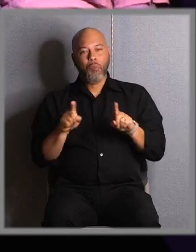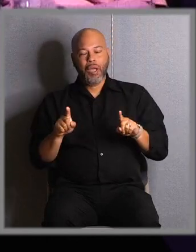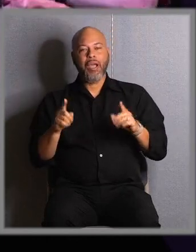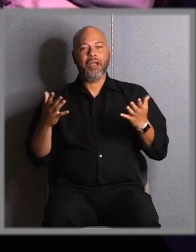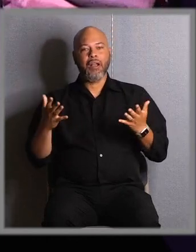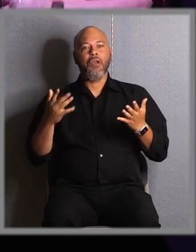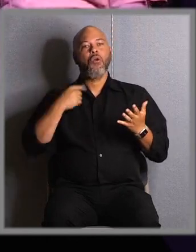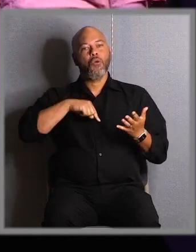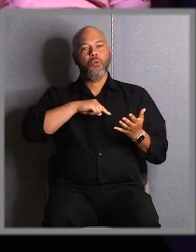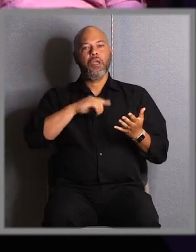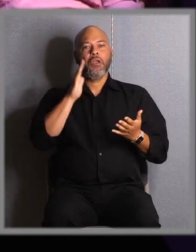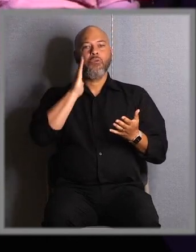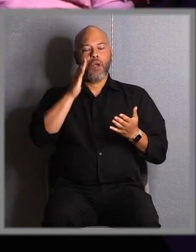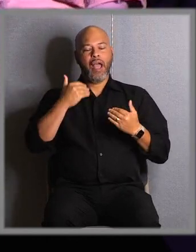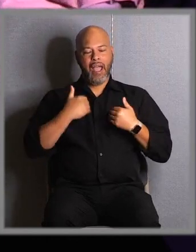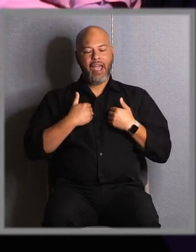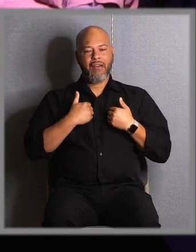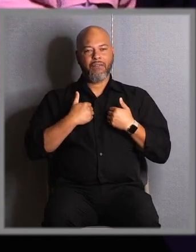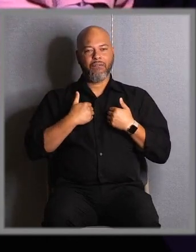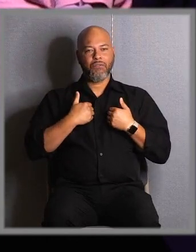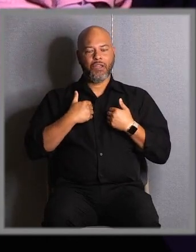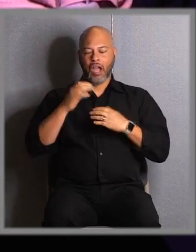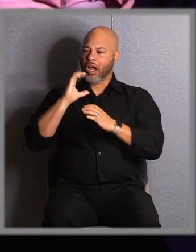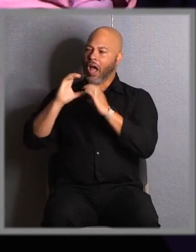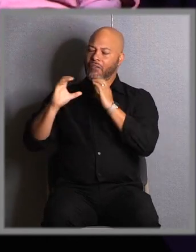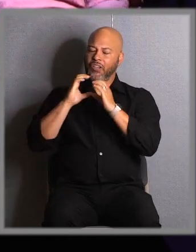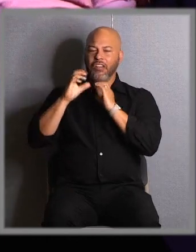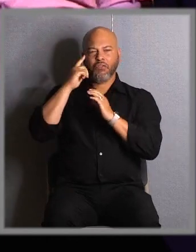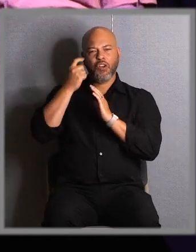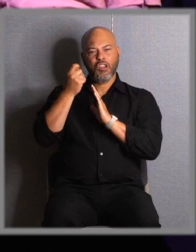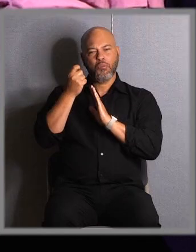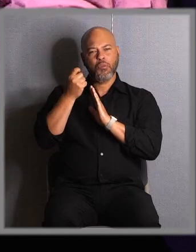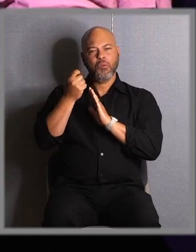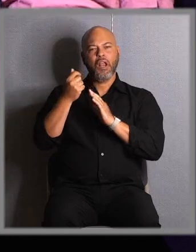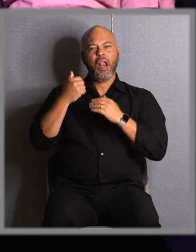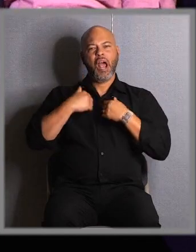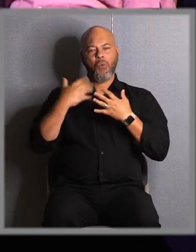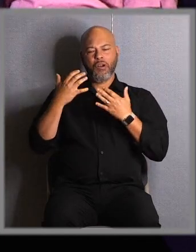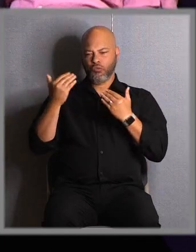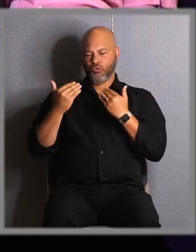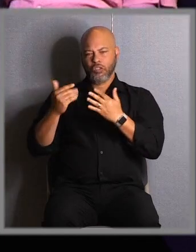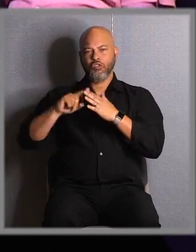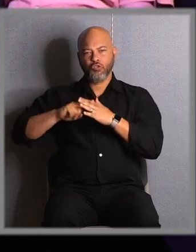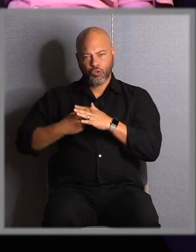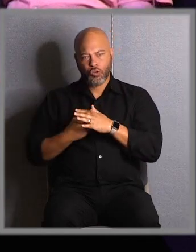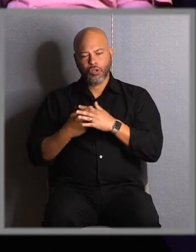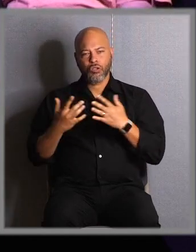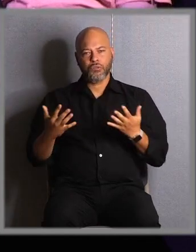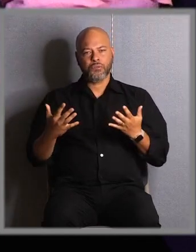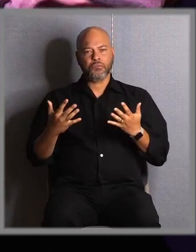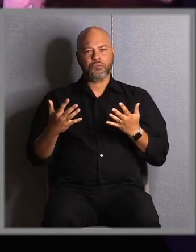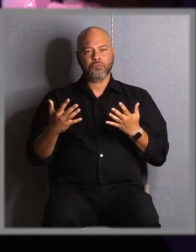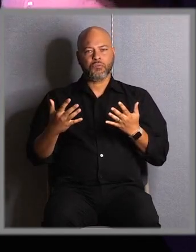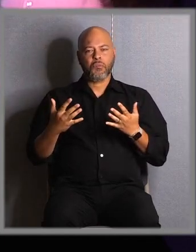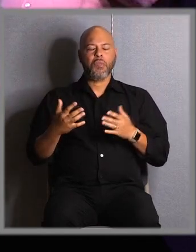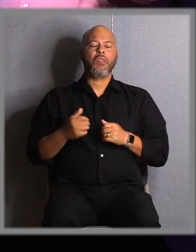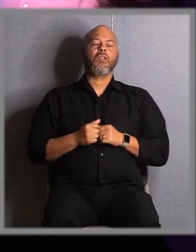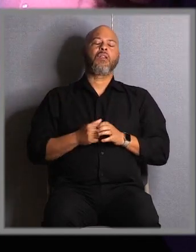But we're gonna have a conversation for a few moments, and so let's just jump in. If I